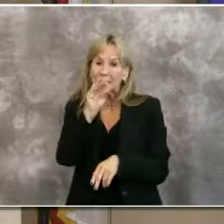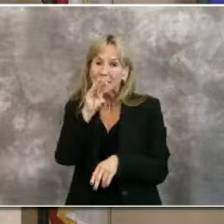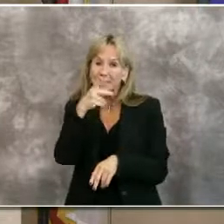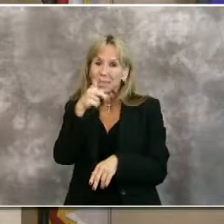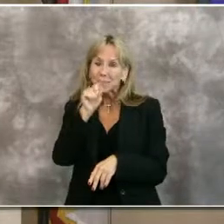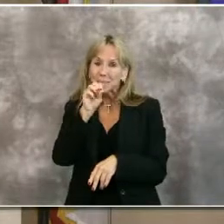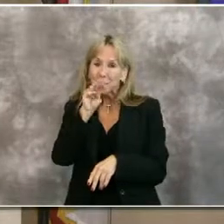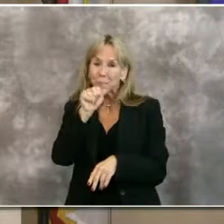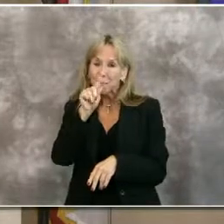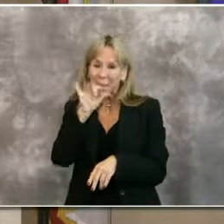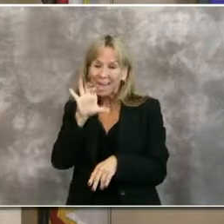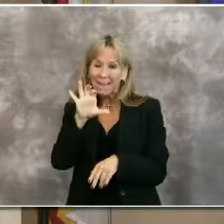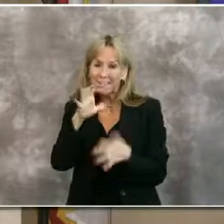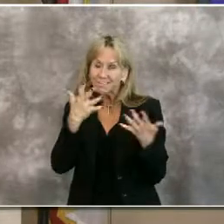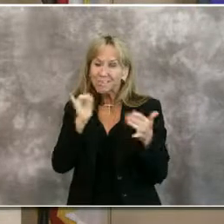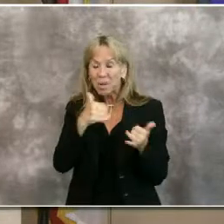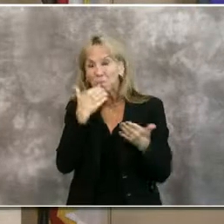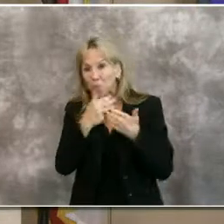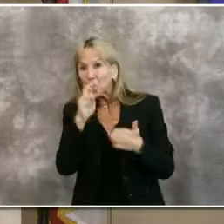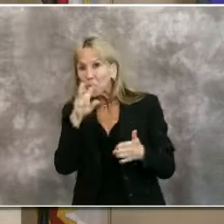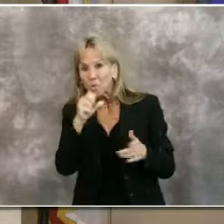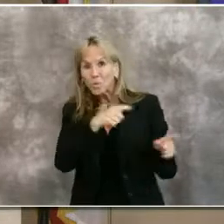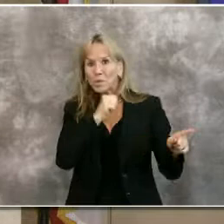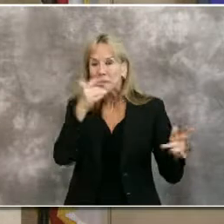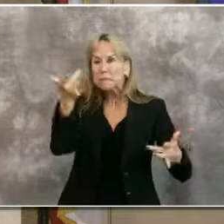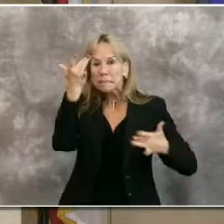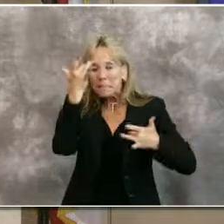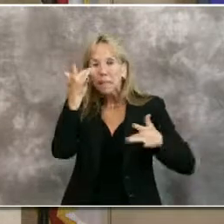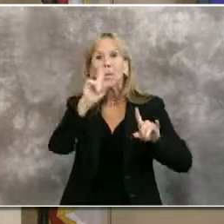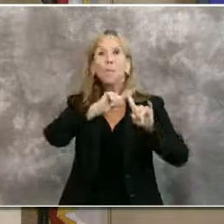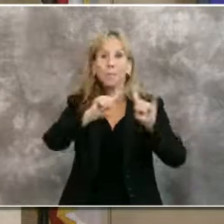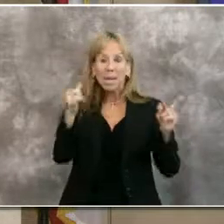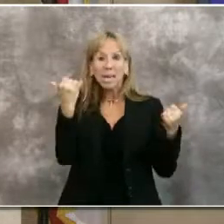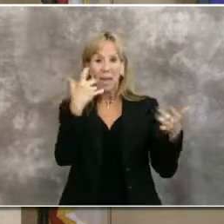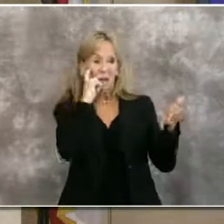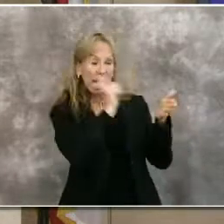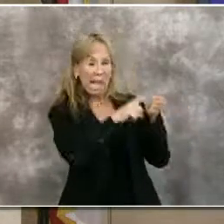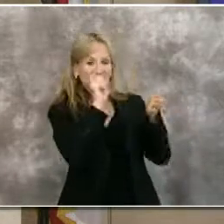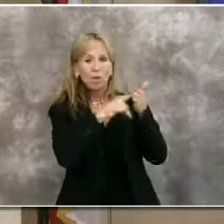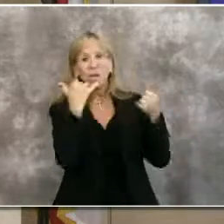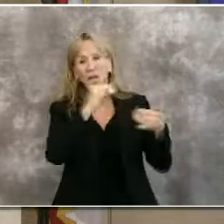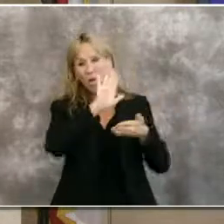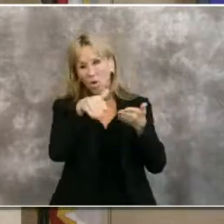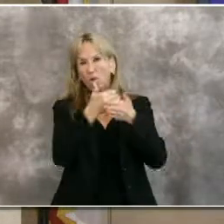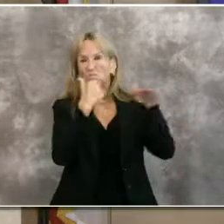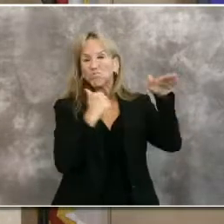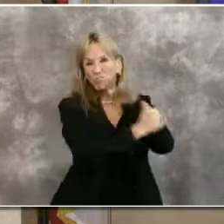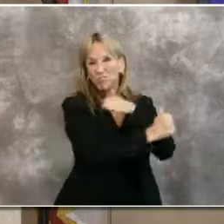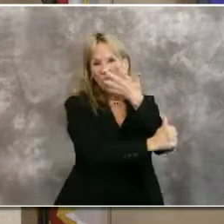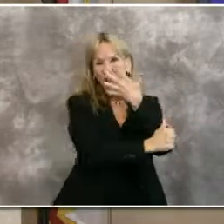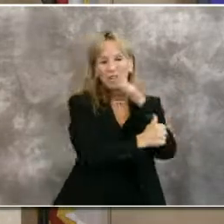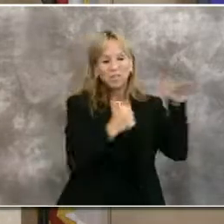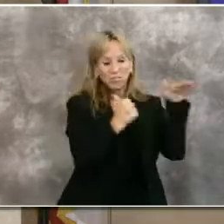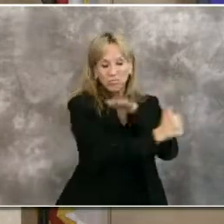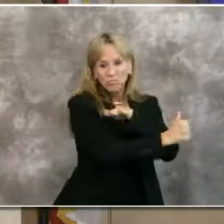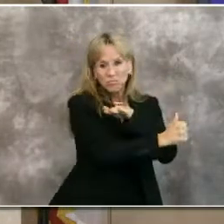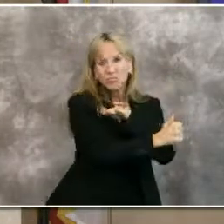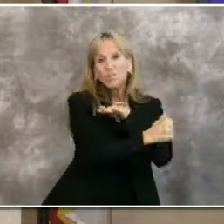been identified, they all are now in isolation and will be for 10